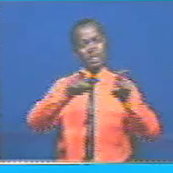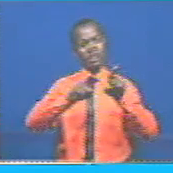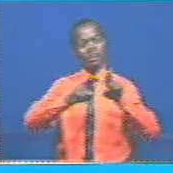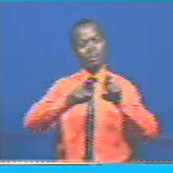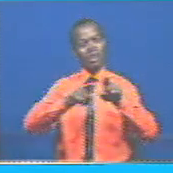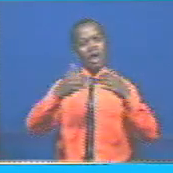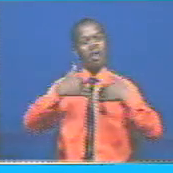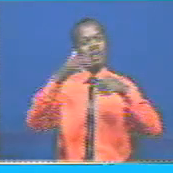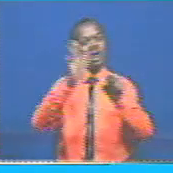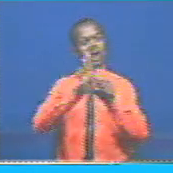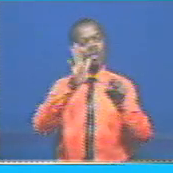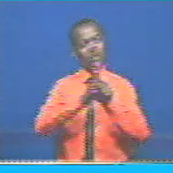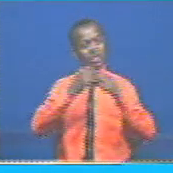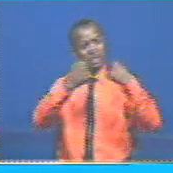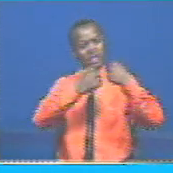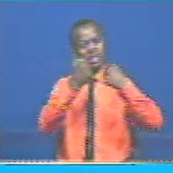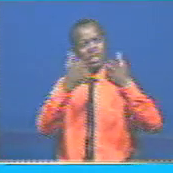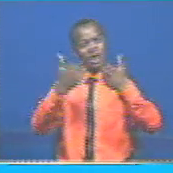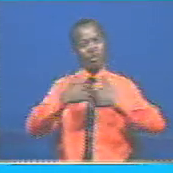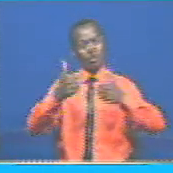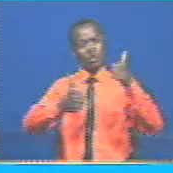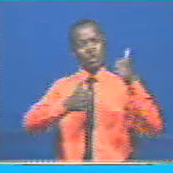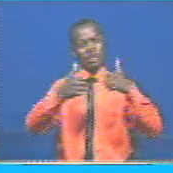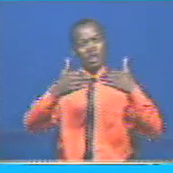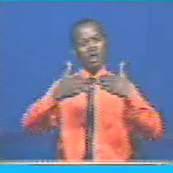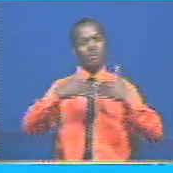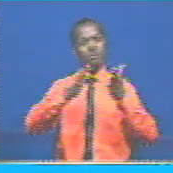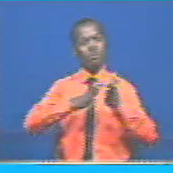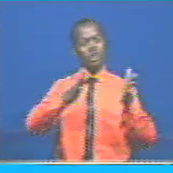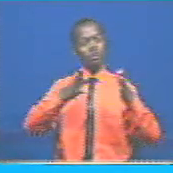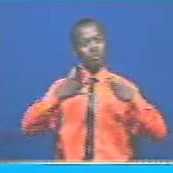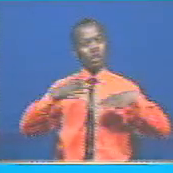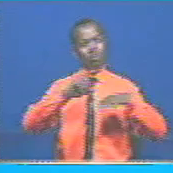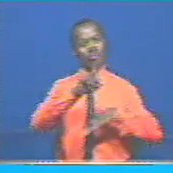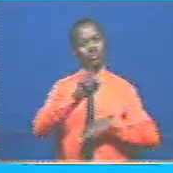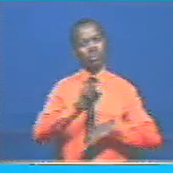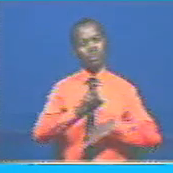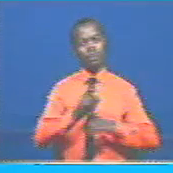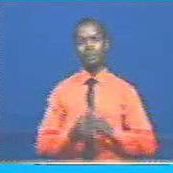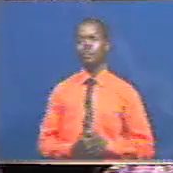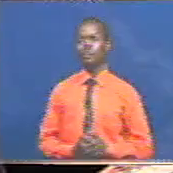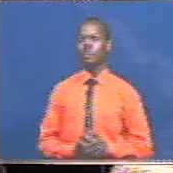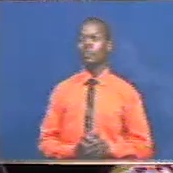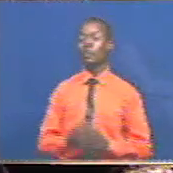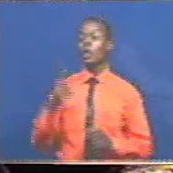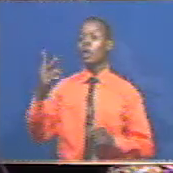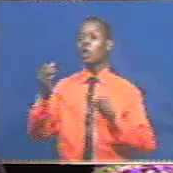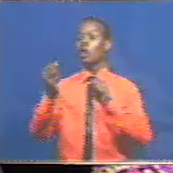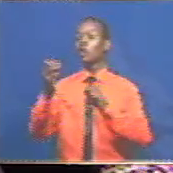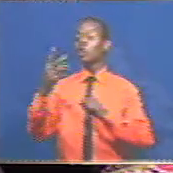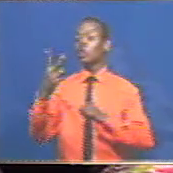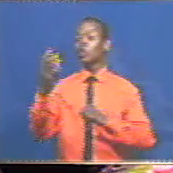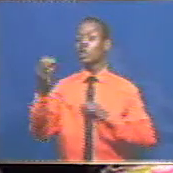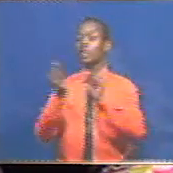lot of people there are other challenges that come with a big population yeah by 2030 fifty